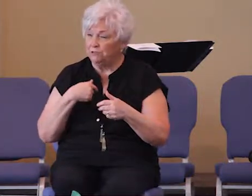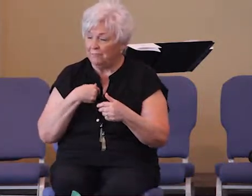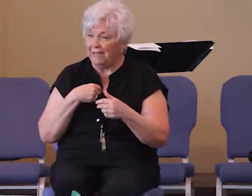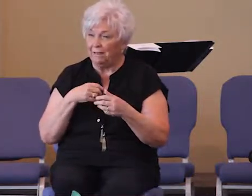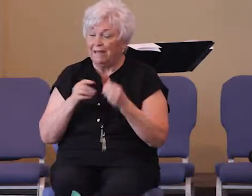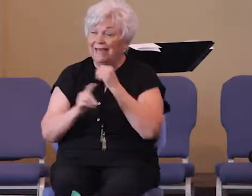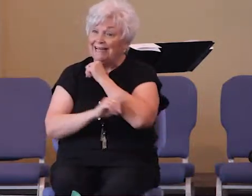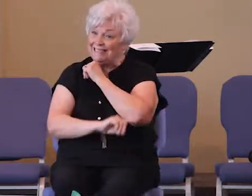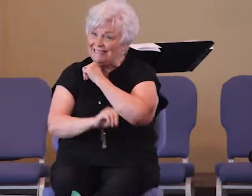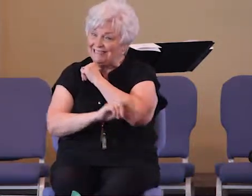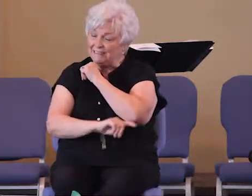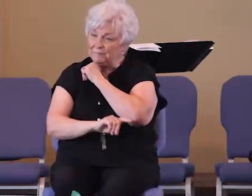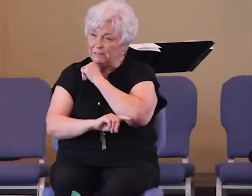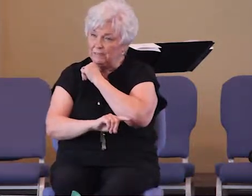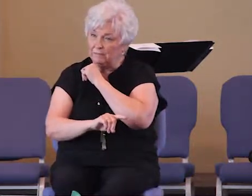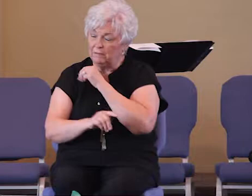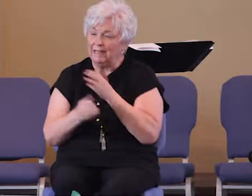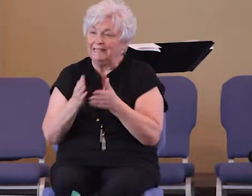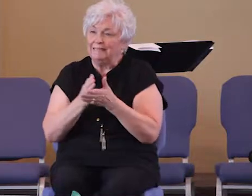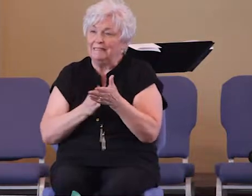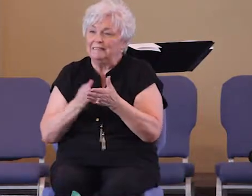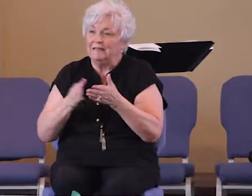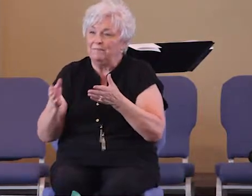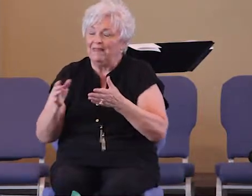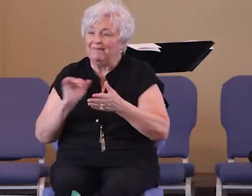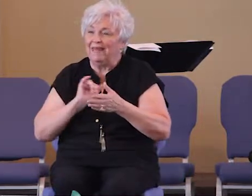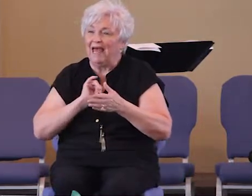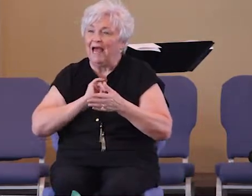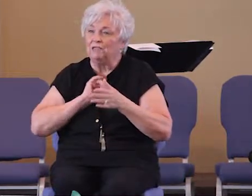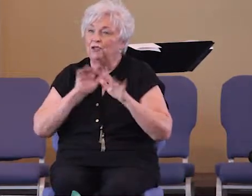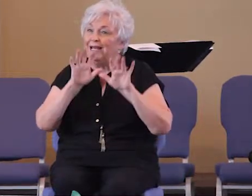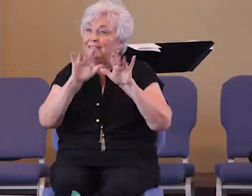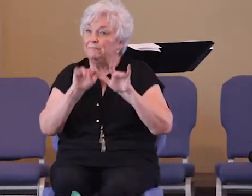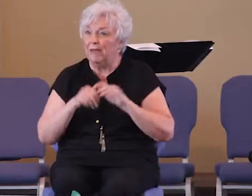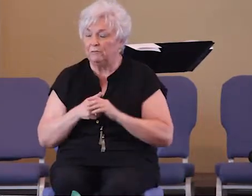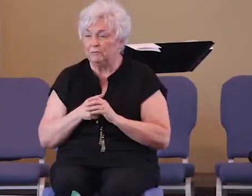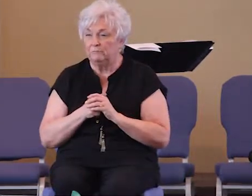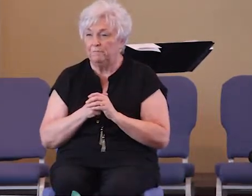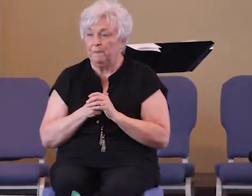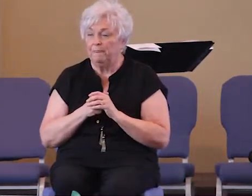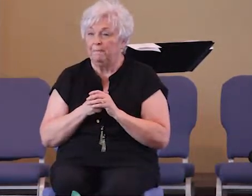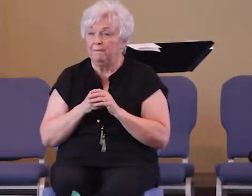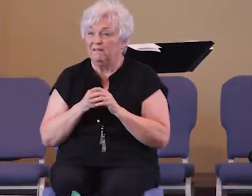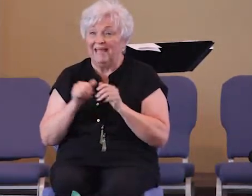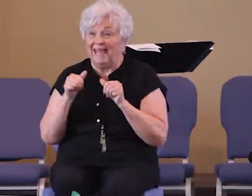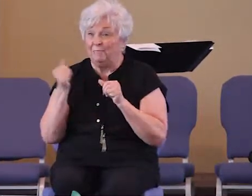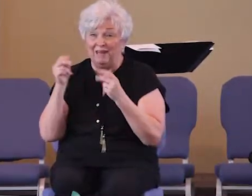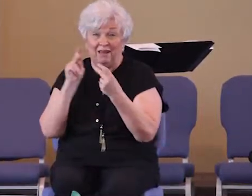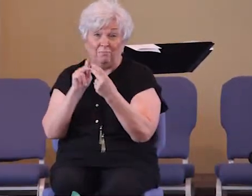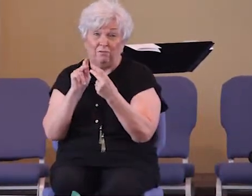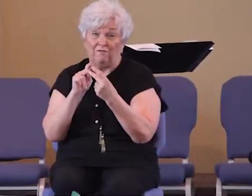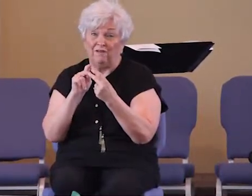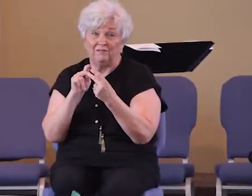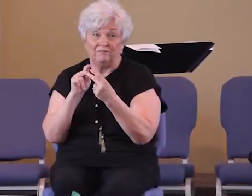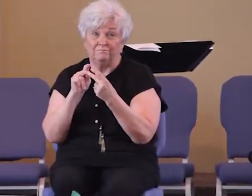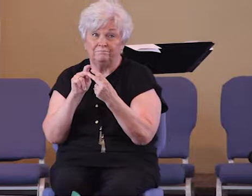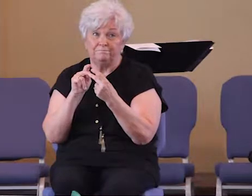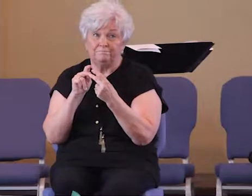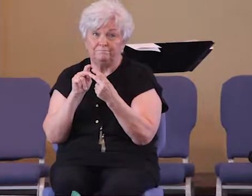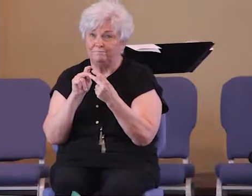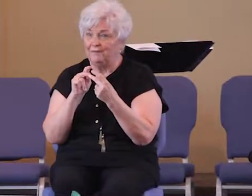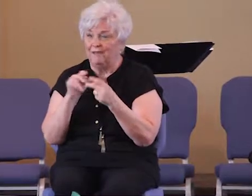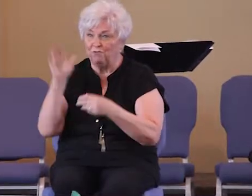Discipline is something I should expect. Anybody here perfect? The hand goes up, we're chopping it